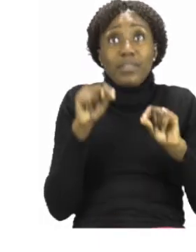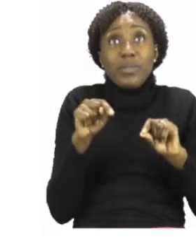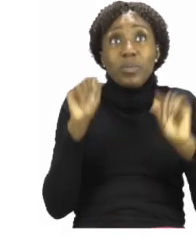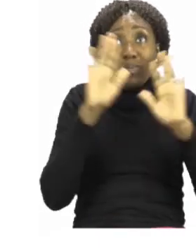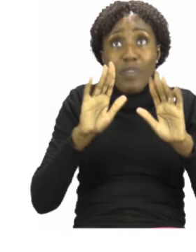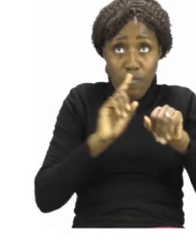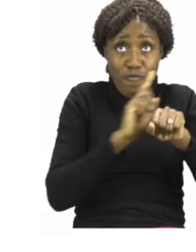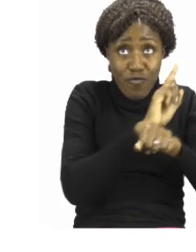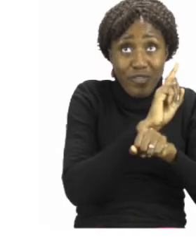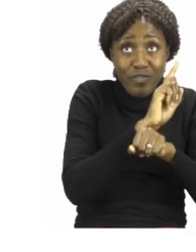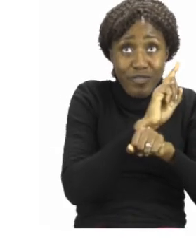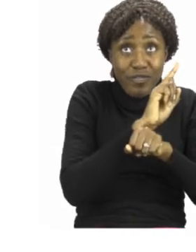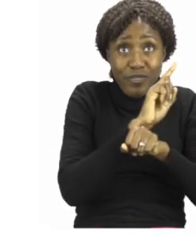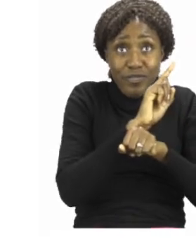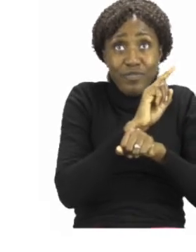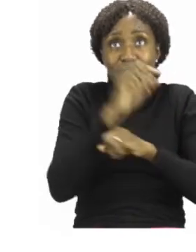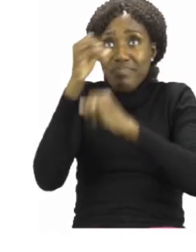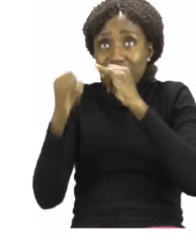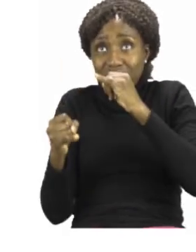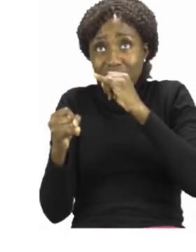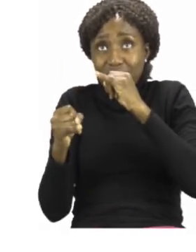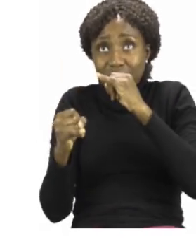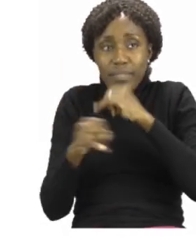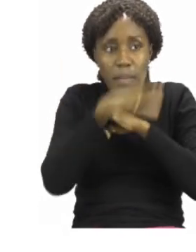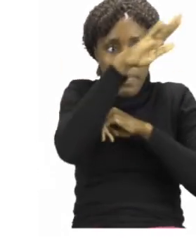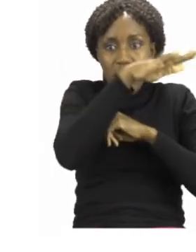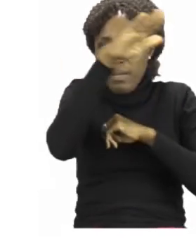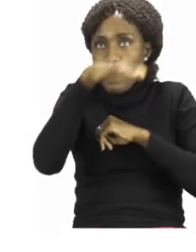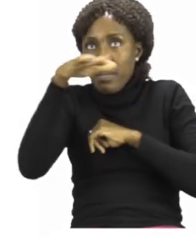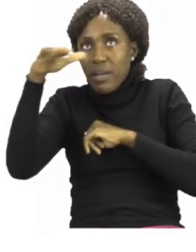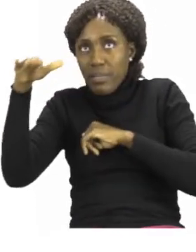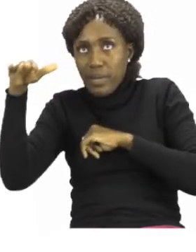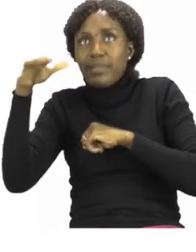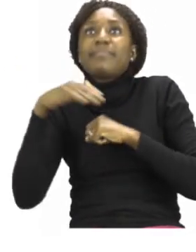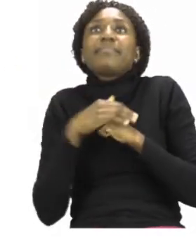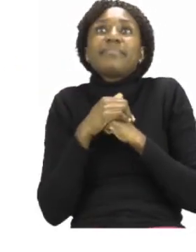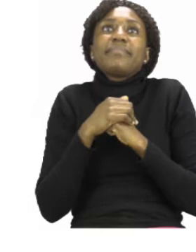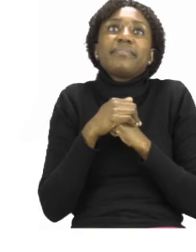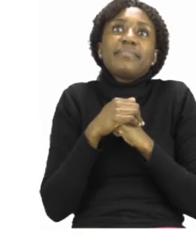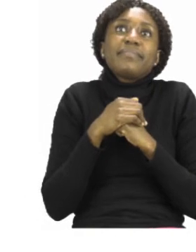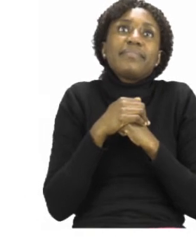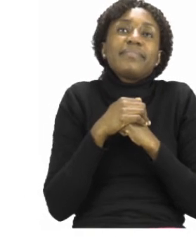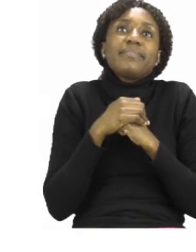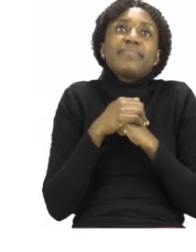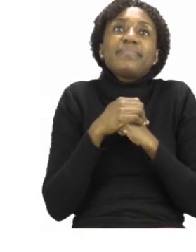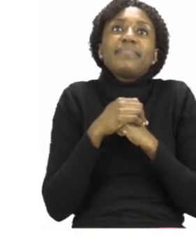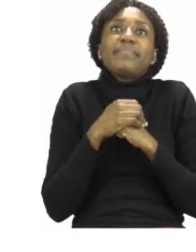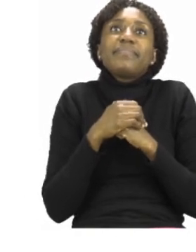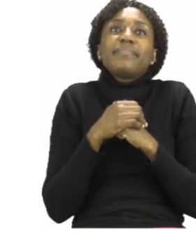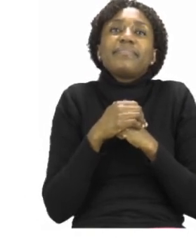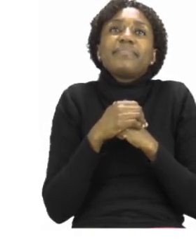first and the last animal in the row. So, instead of us